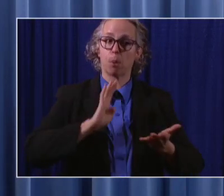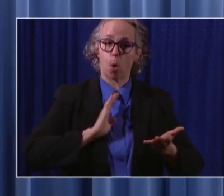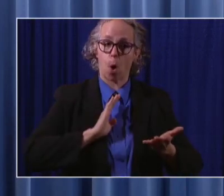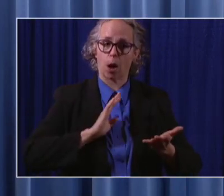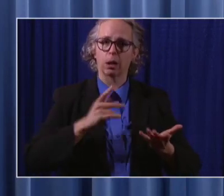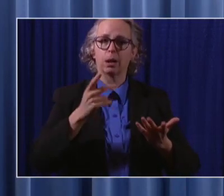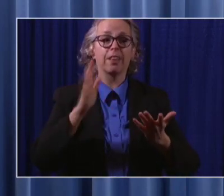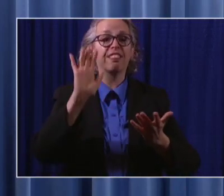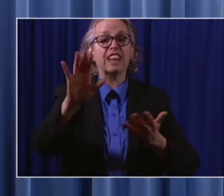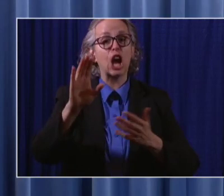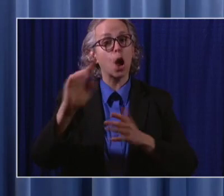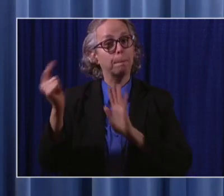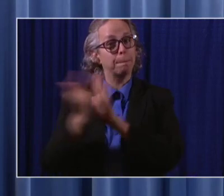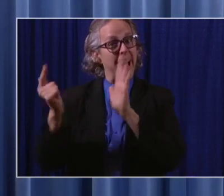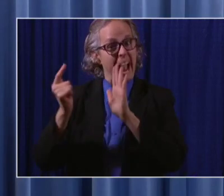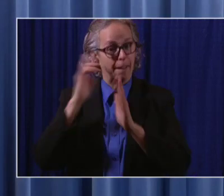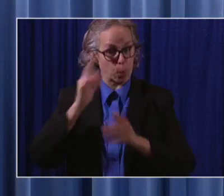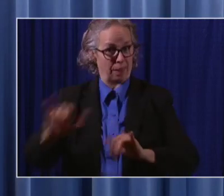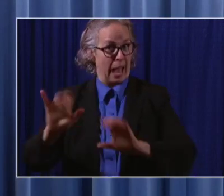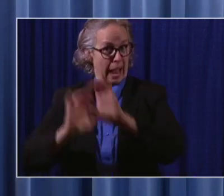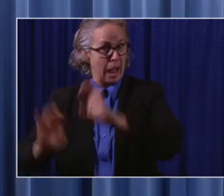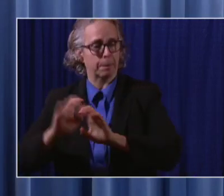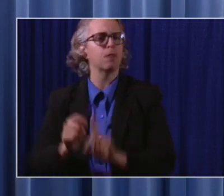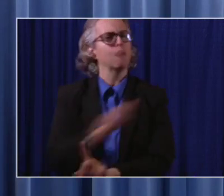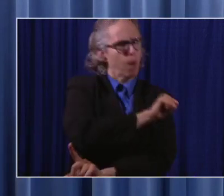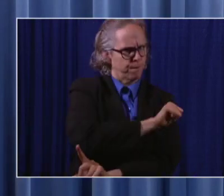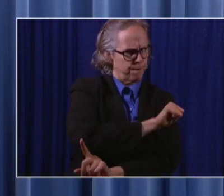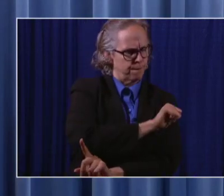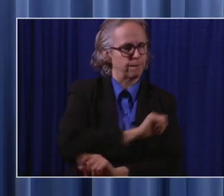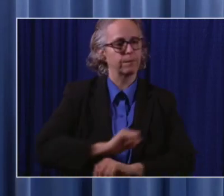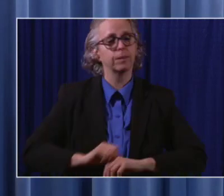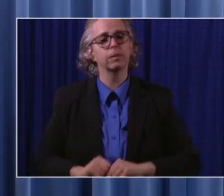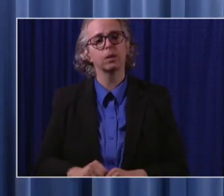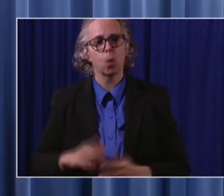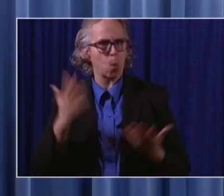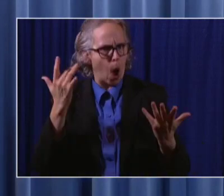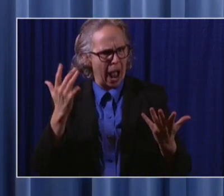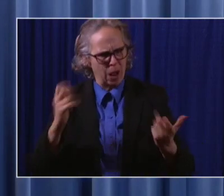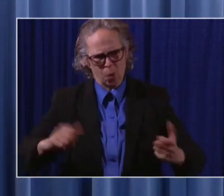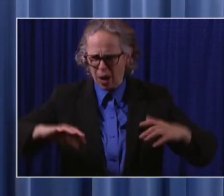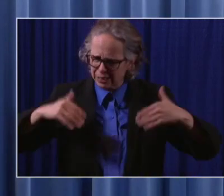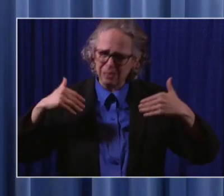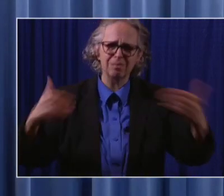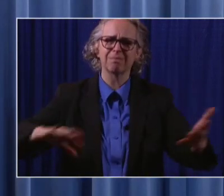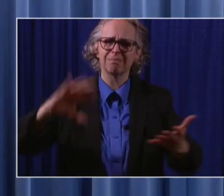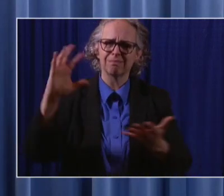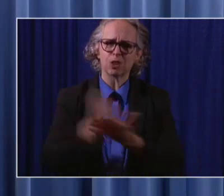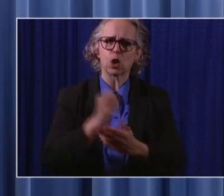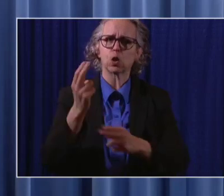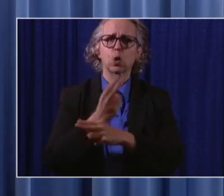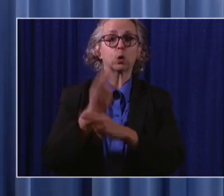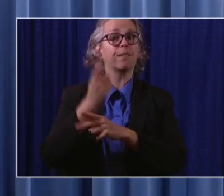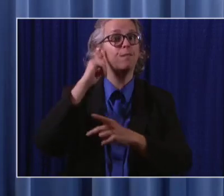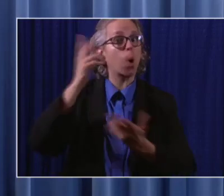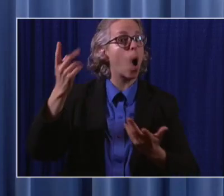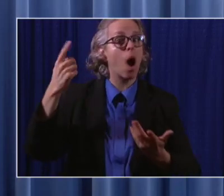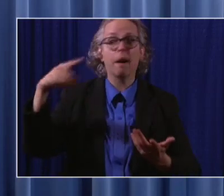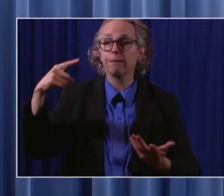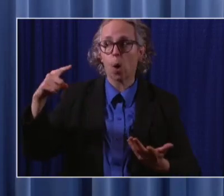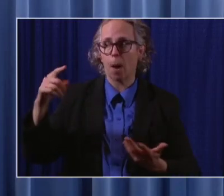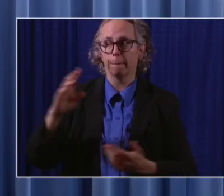banning hydrochloroquine for use in regard to COVID patients.